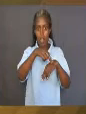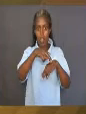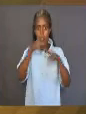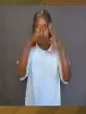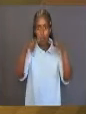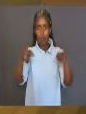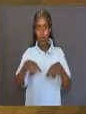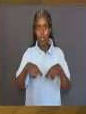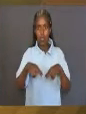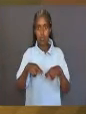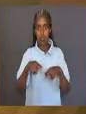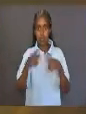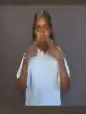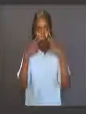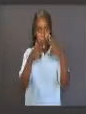look familiar.